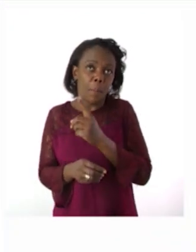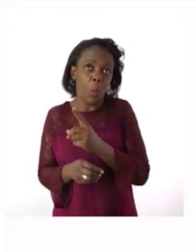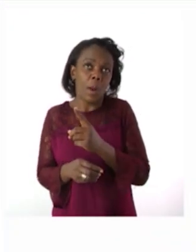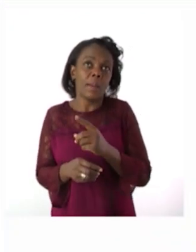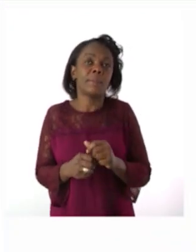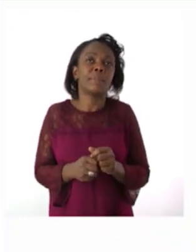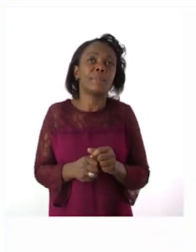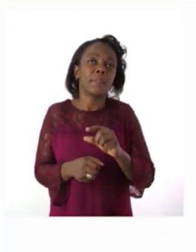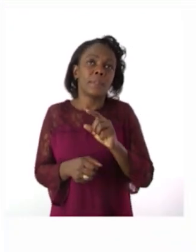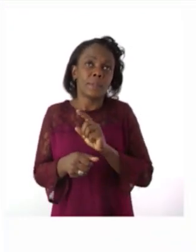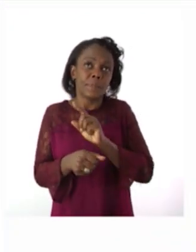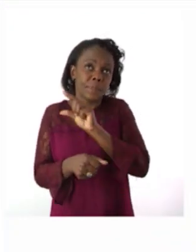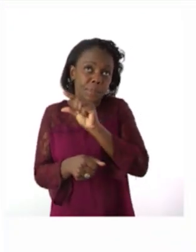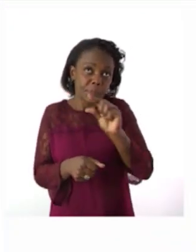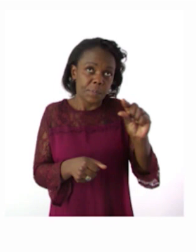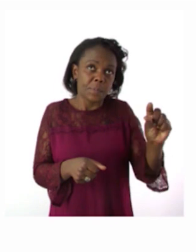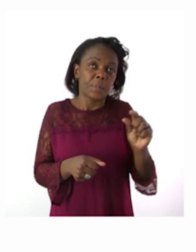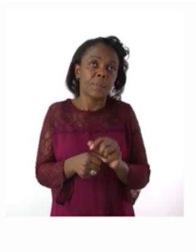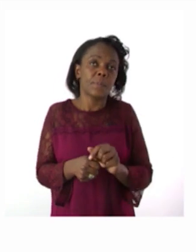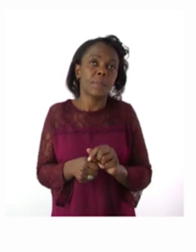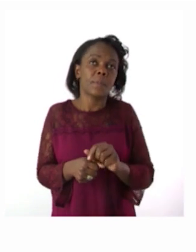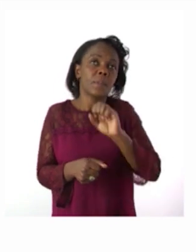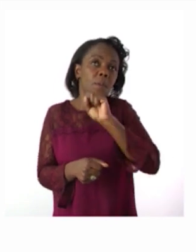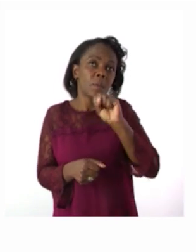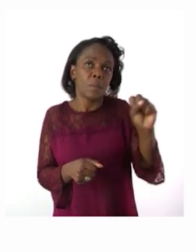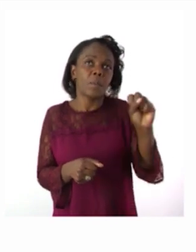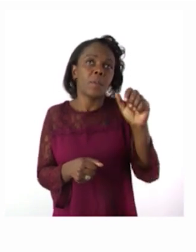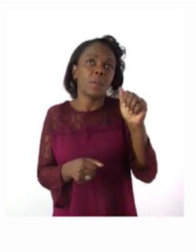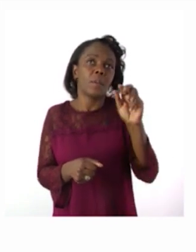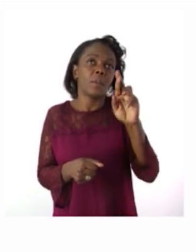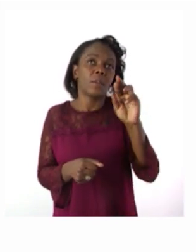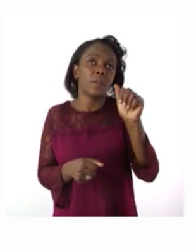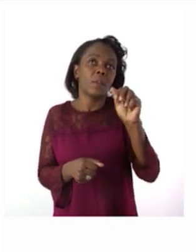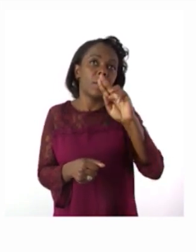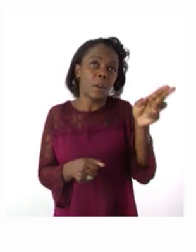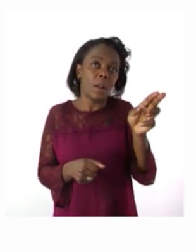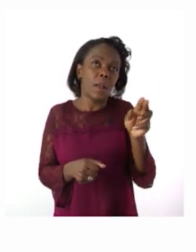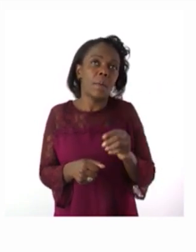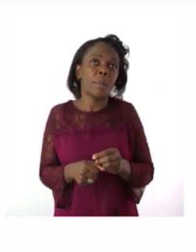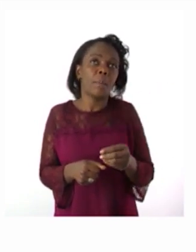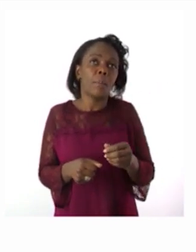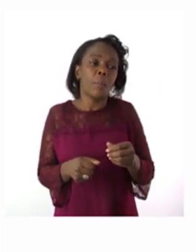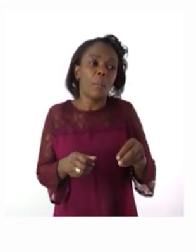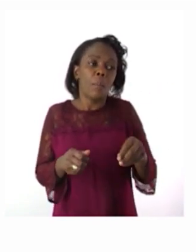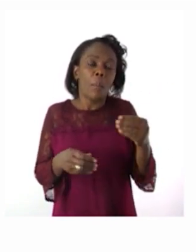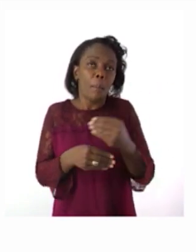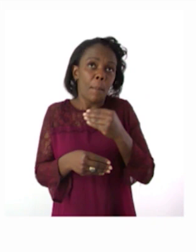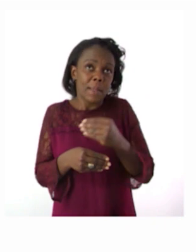The first sentence there with our exercise says, Sarah made dinner for the whole